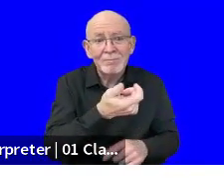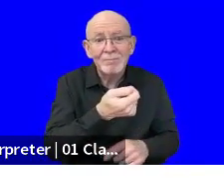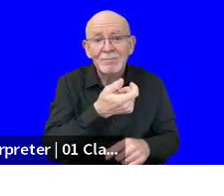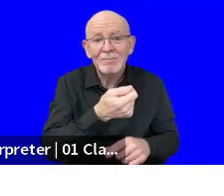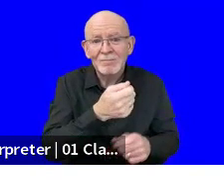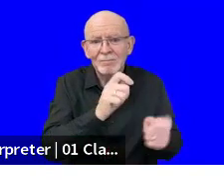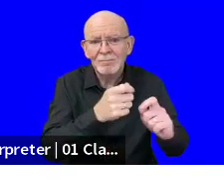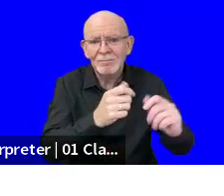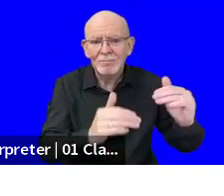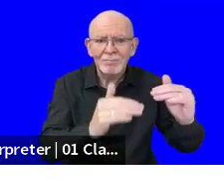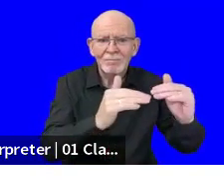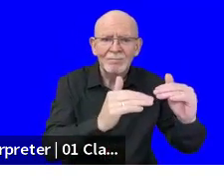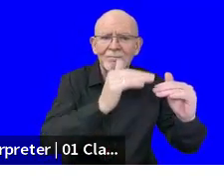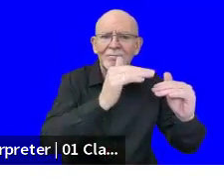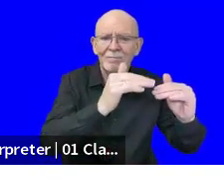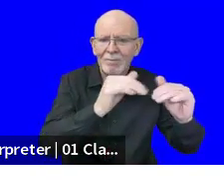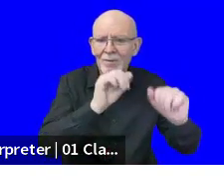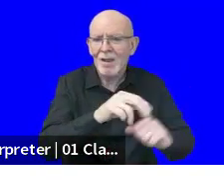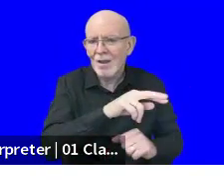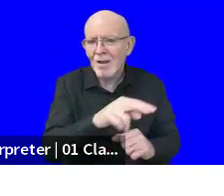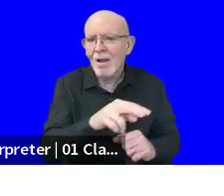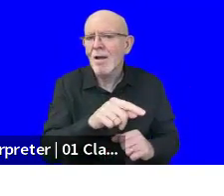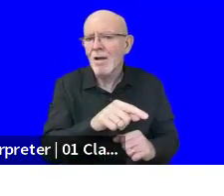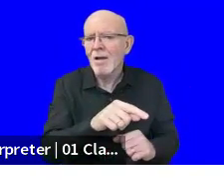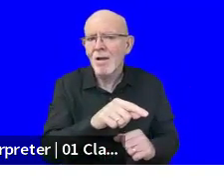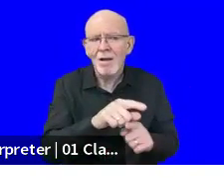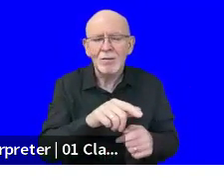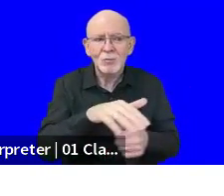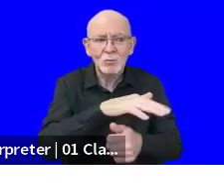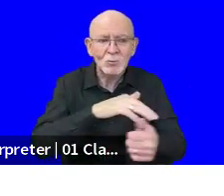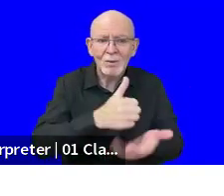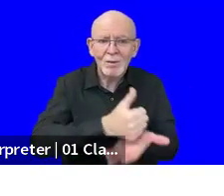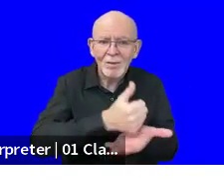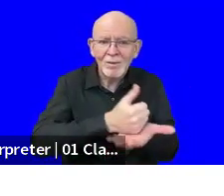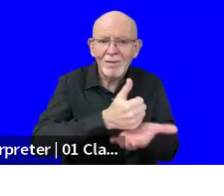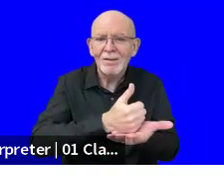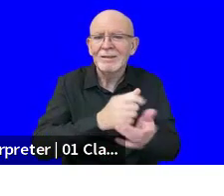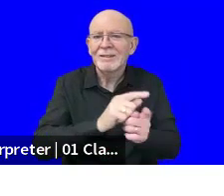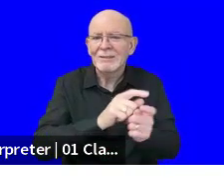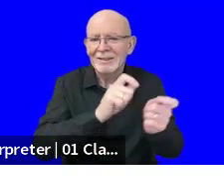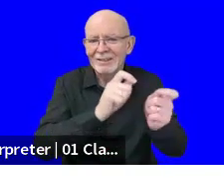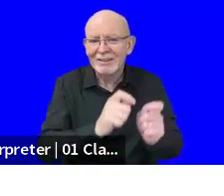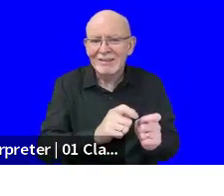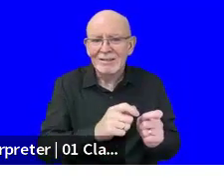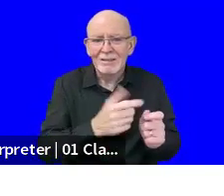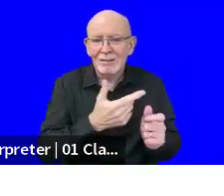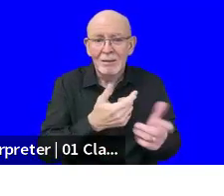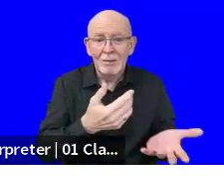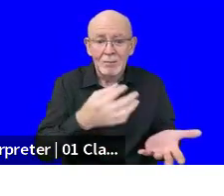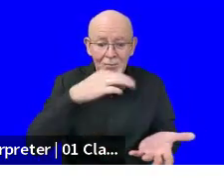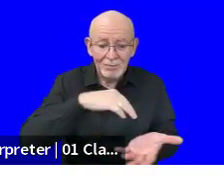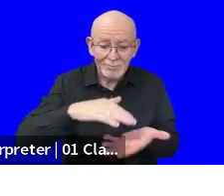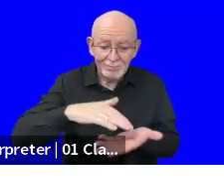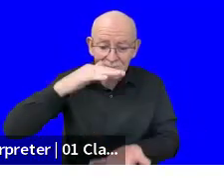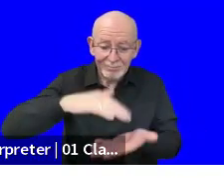value of the benefit to which they are entitled. The second type of